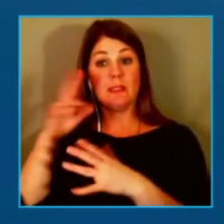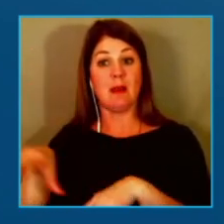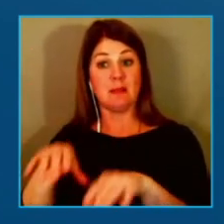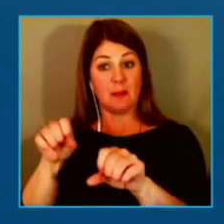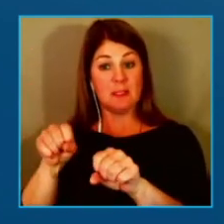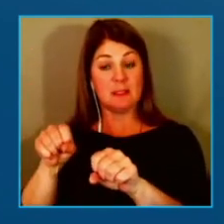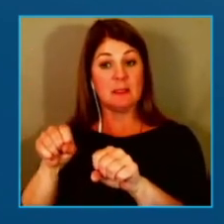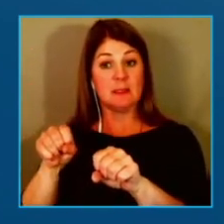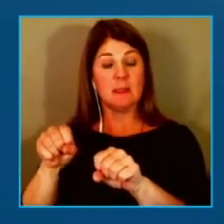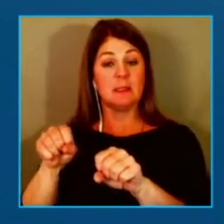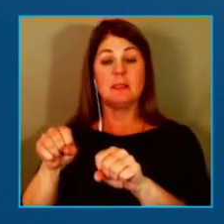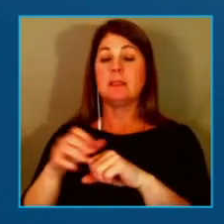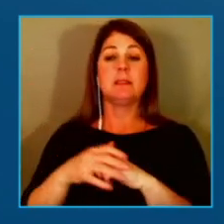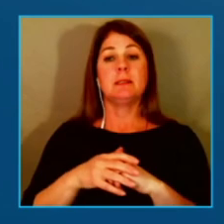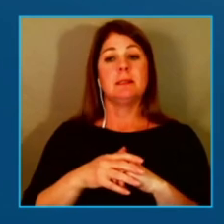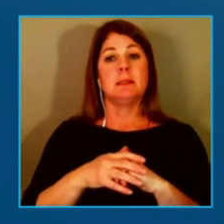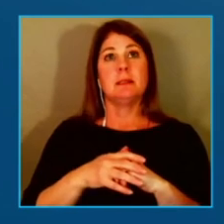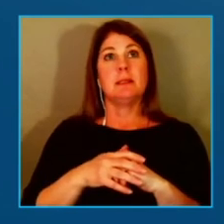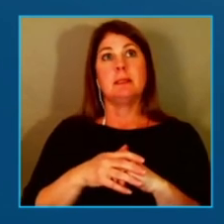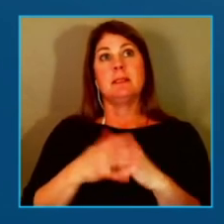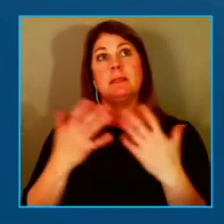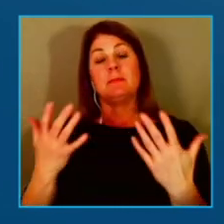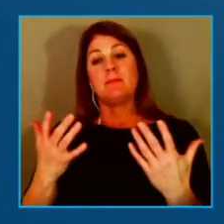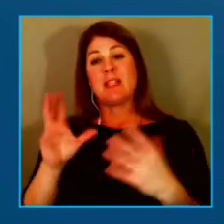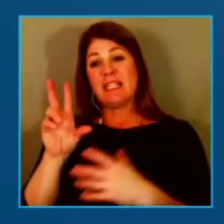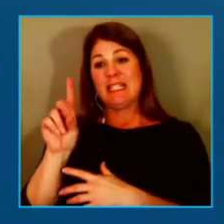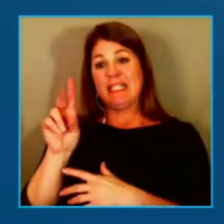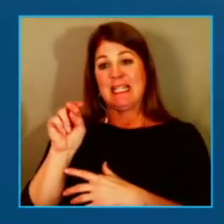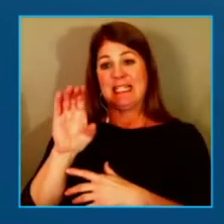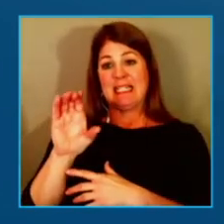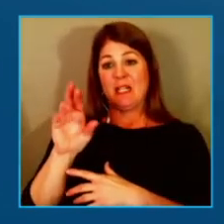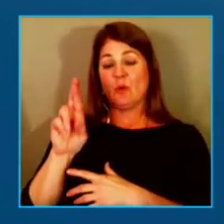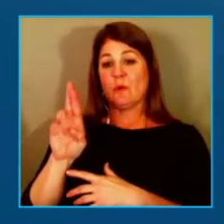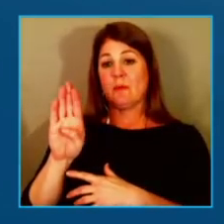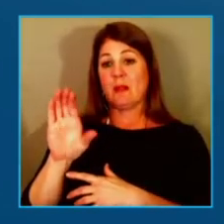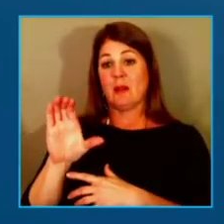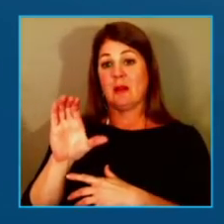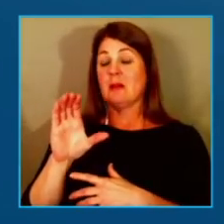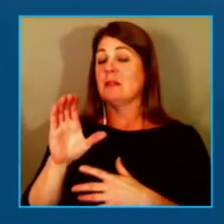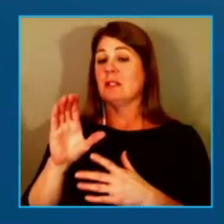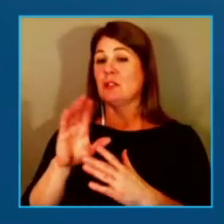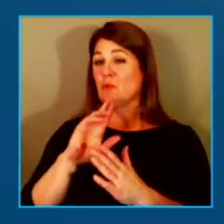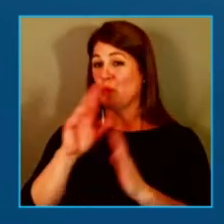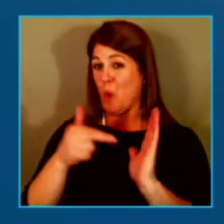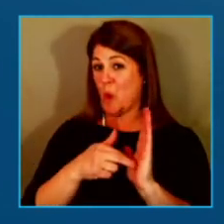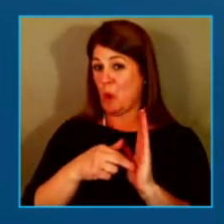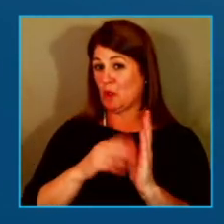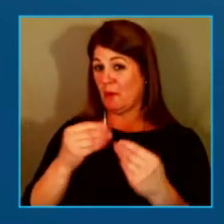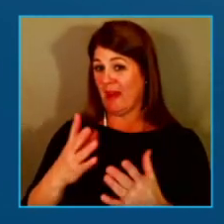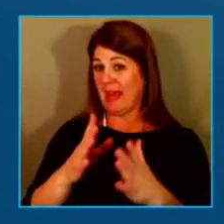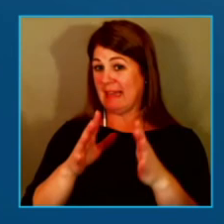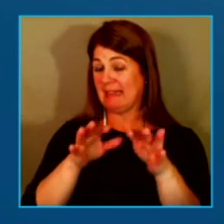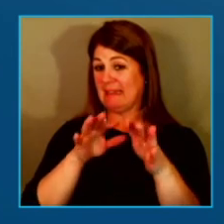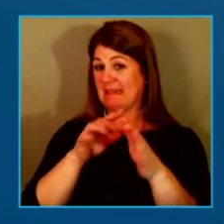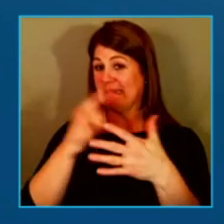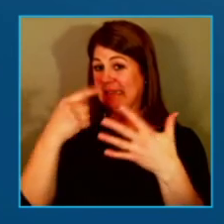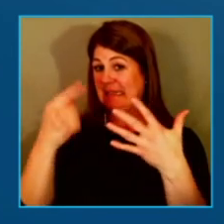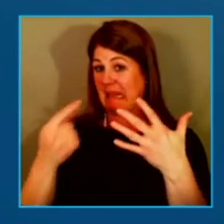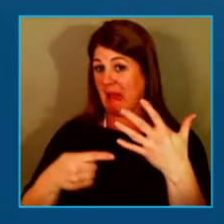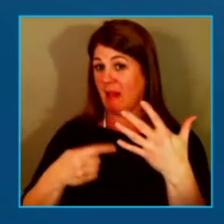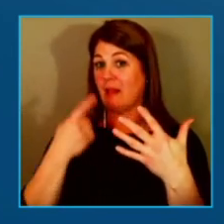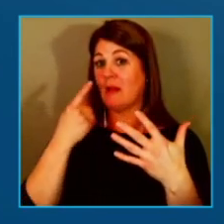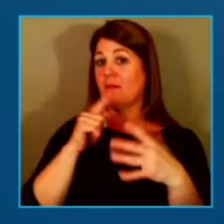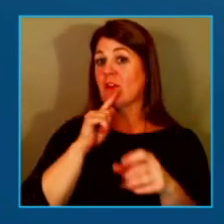it's really not the role of the DNC Rules and Bylaws Committee to provide a detailed affirmative action to a plan to a state